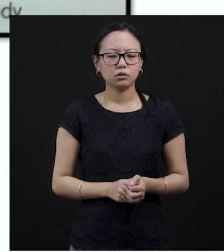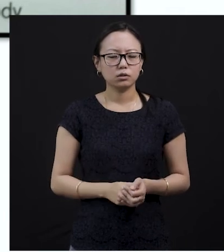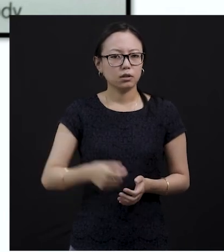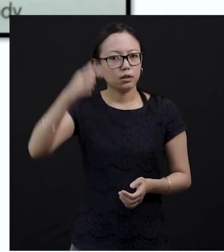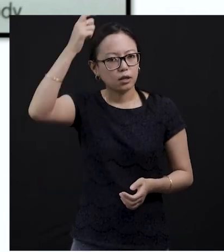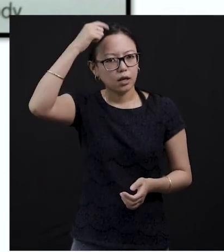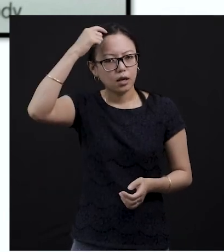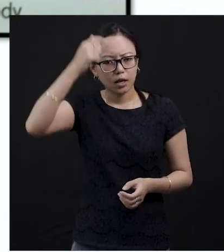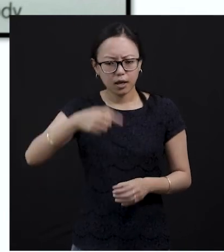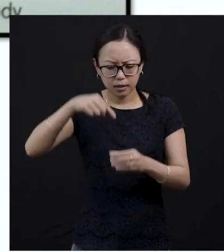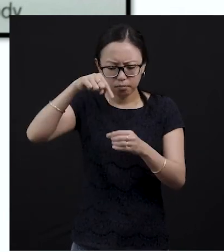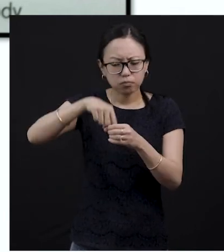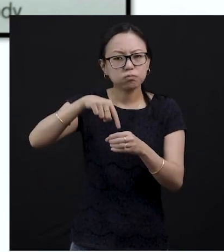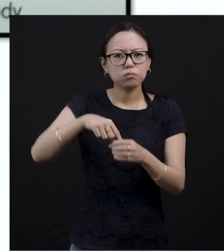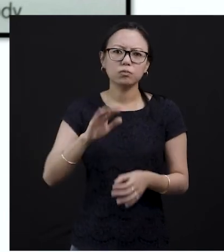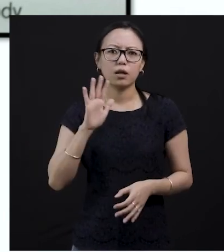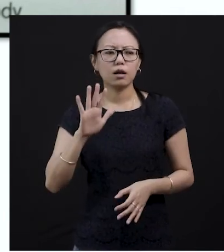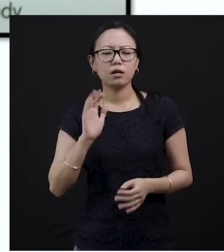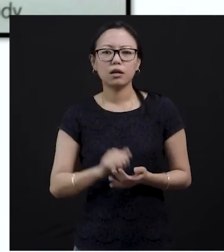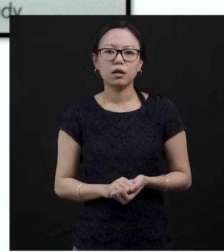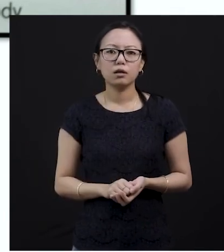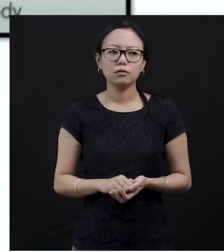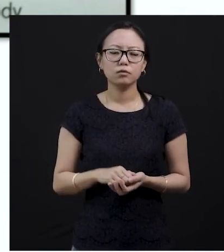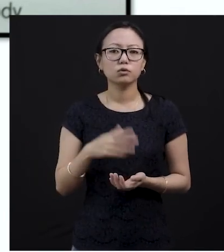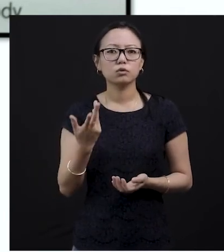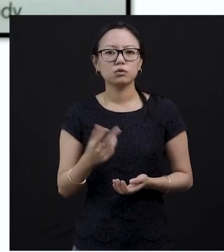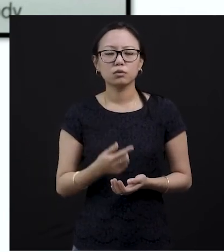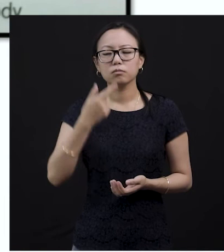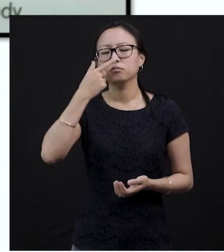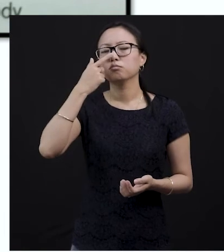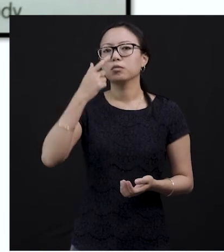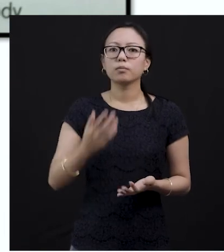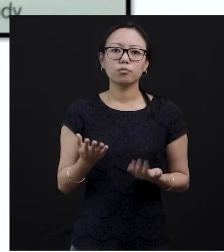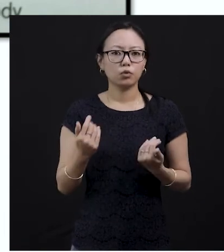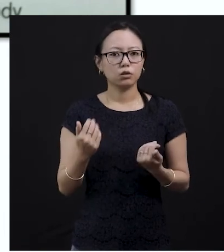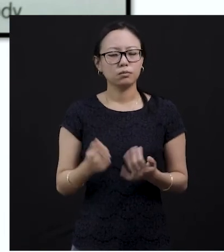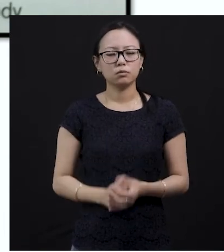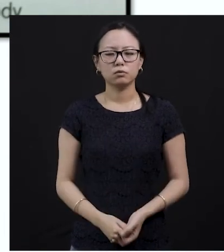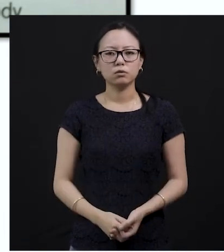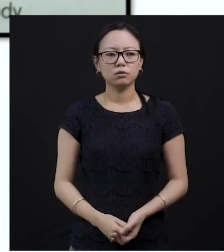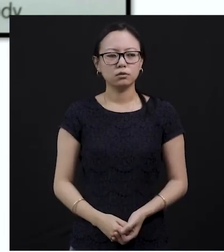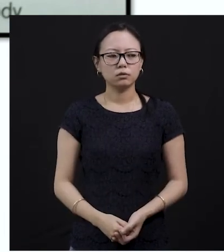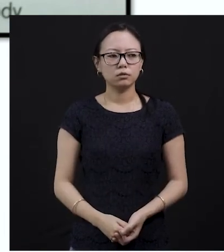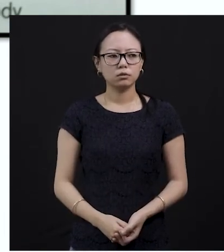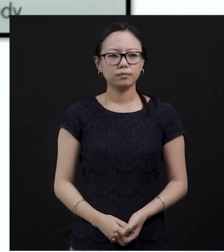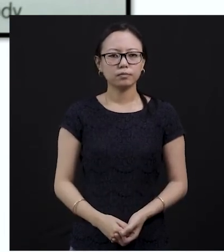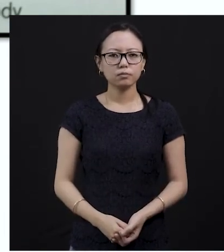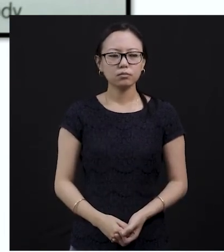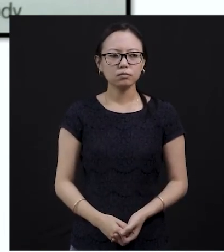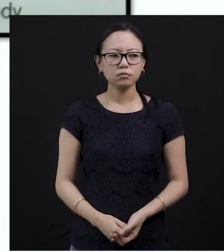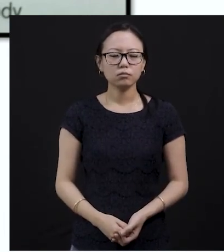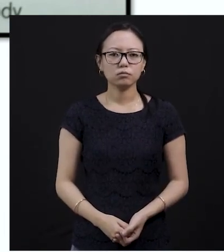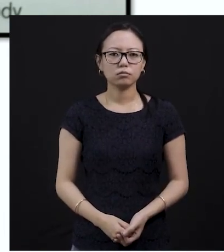breathe. Okay, when they come to the surface, the blowhole allows them to breathe the fresh air. Okay, so these